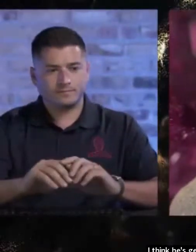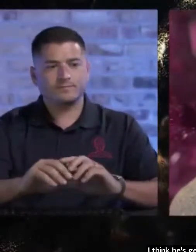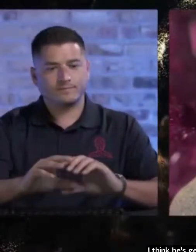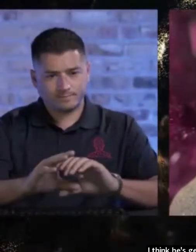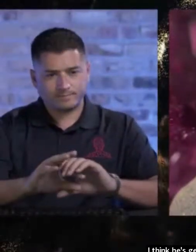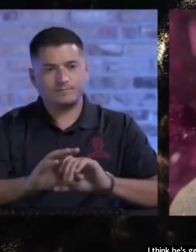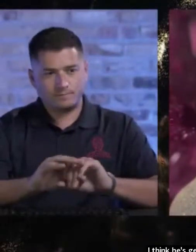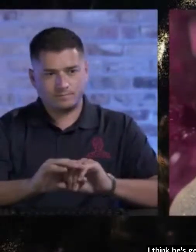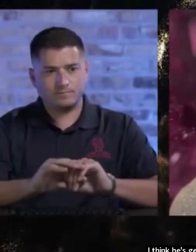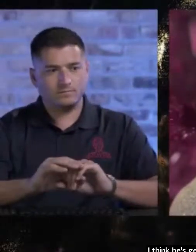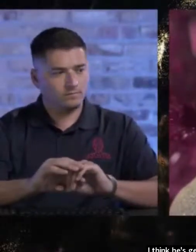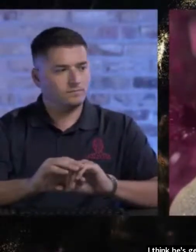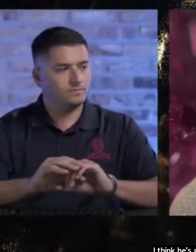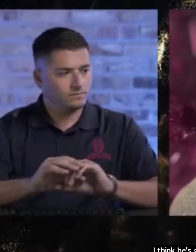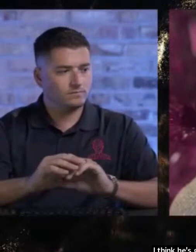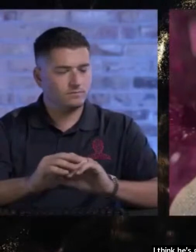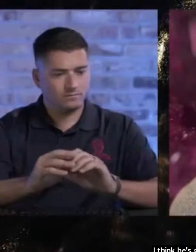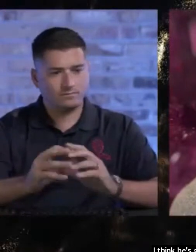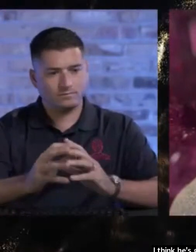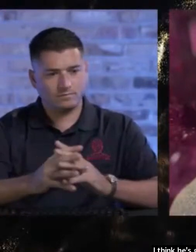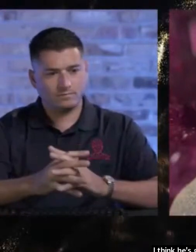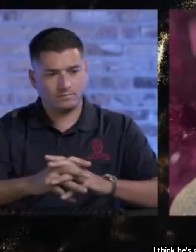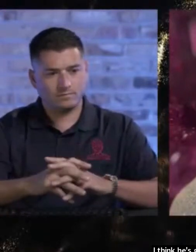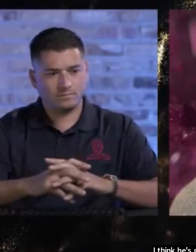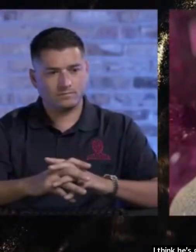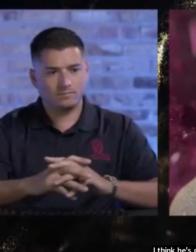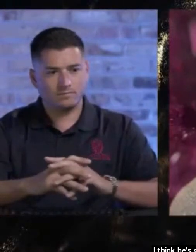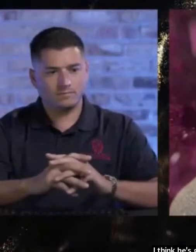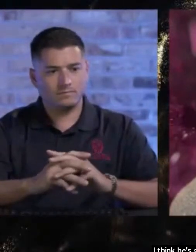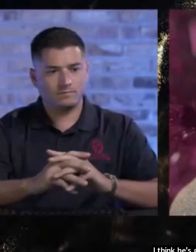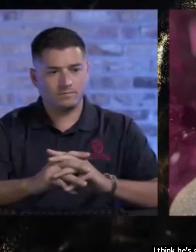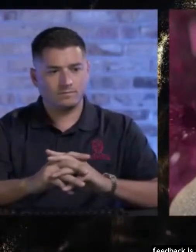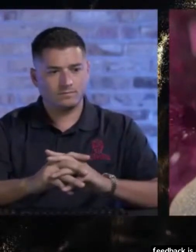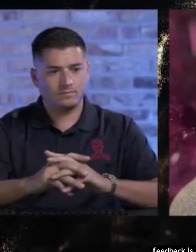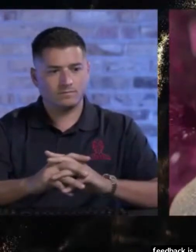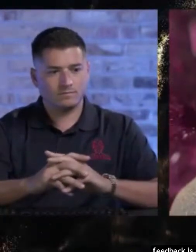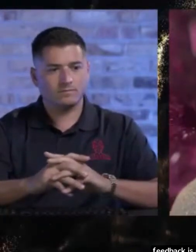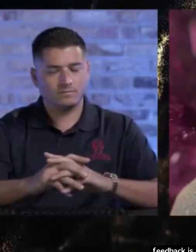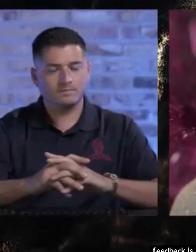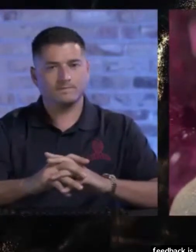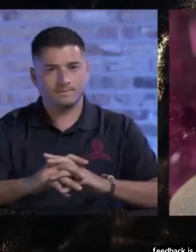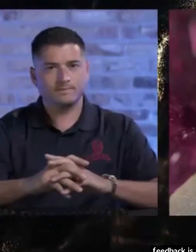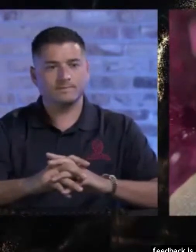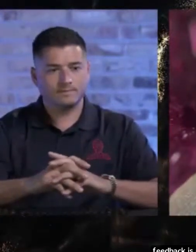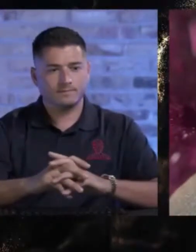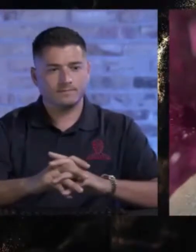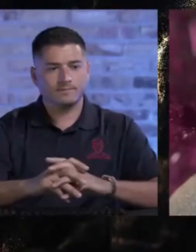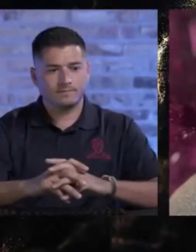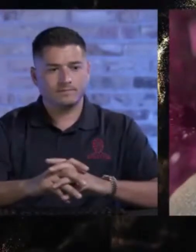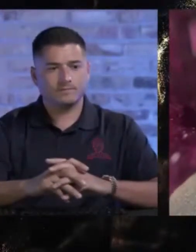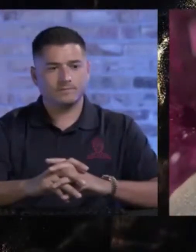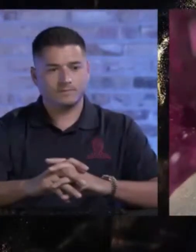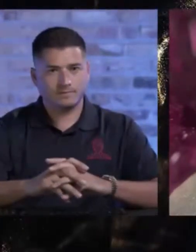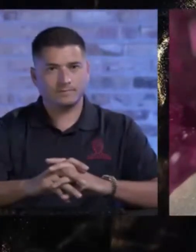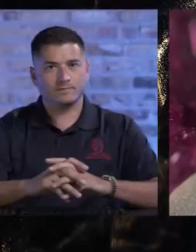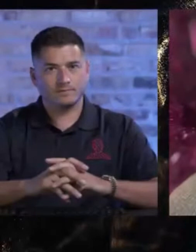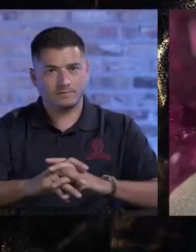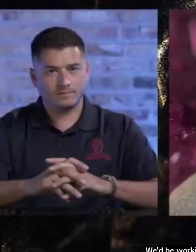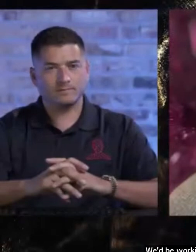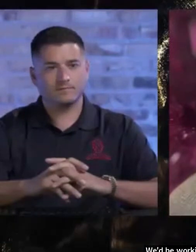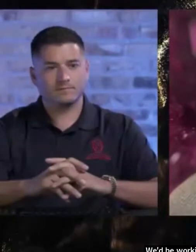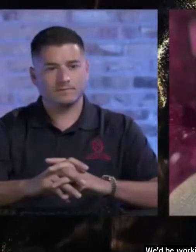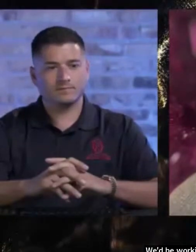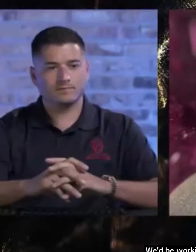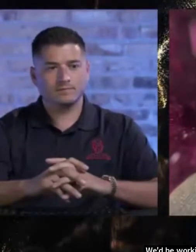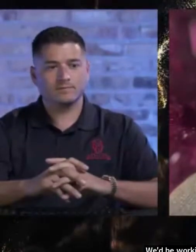sign and uh I think Drew you'd be pleased to know right we'll be working with you for our own program at KPMG and the amount of people that come to us that said